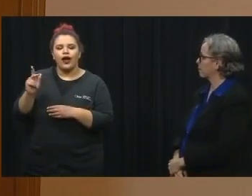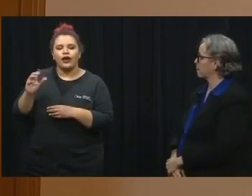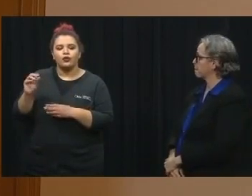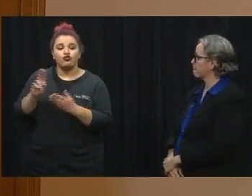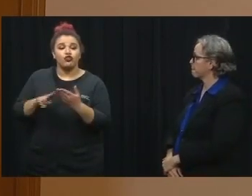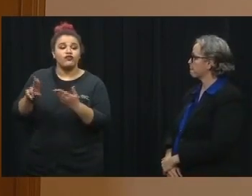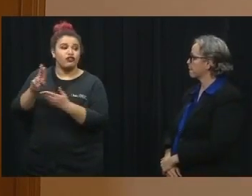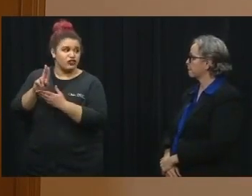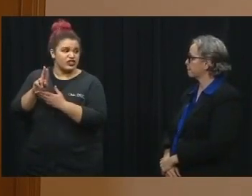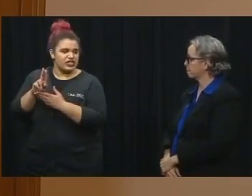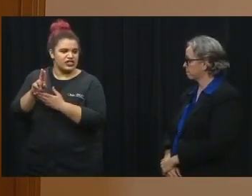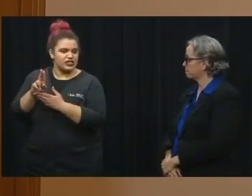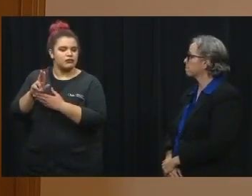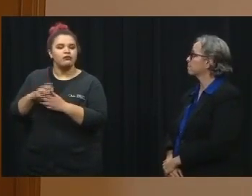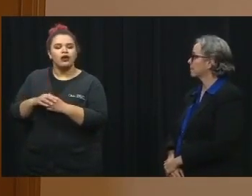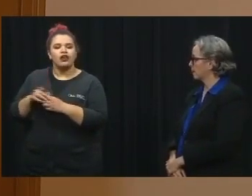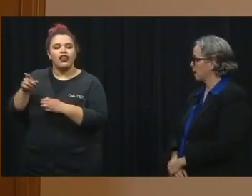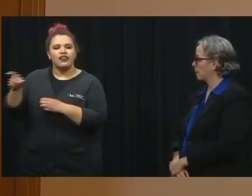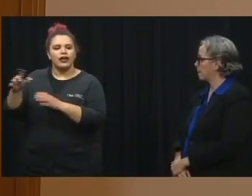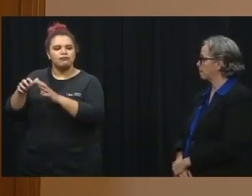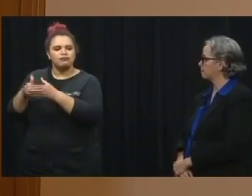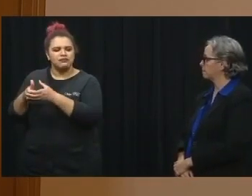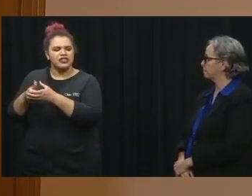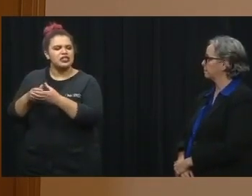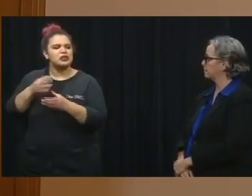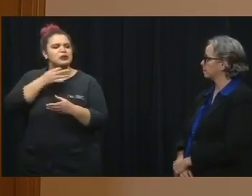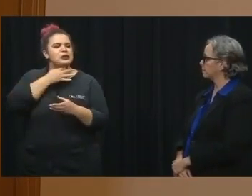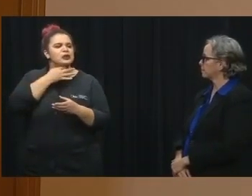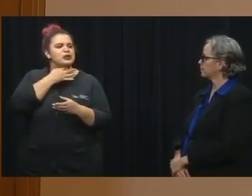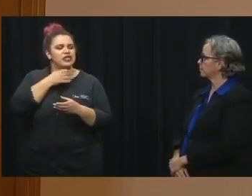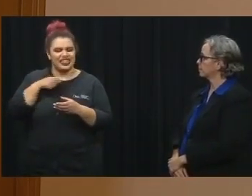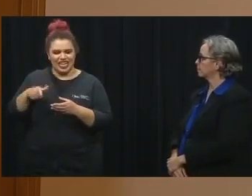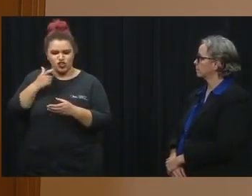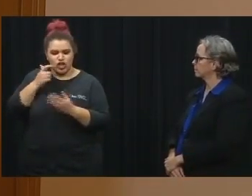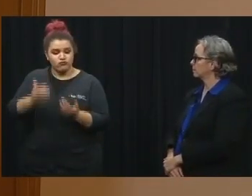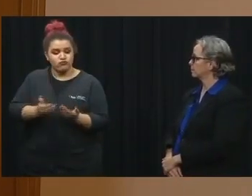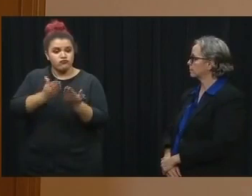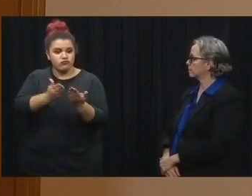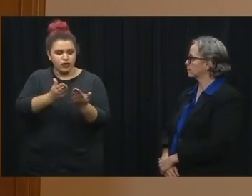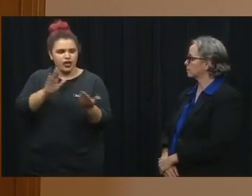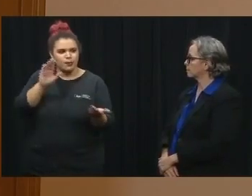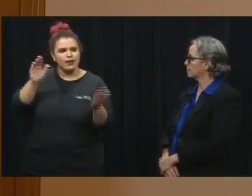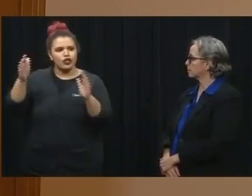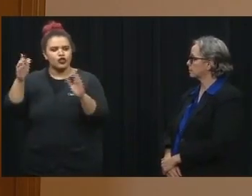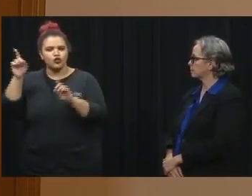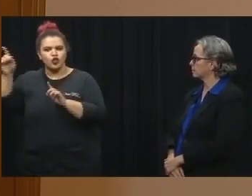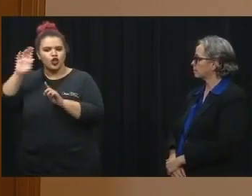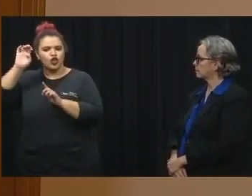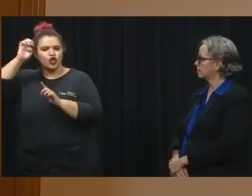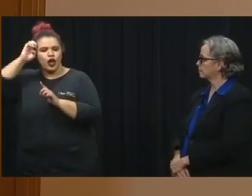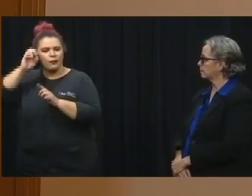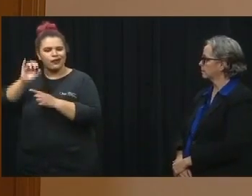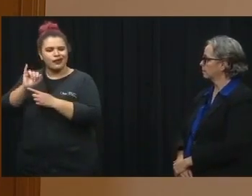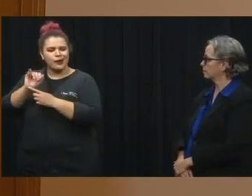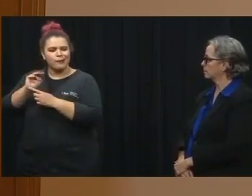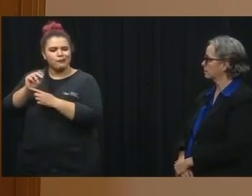model compare to some of the other ones we've seen, like the Imperial College last week? I think University of Washington had one come out today. Yes, it